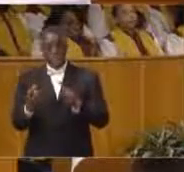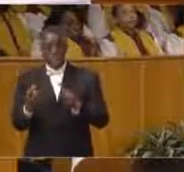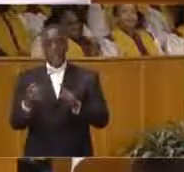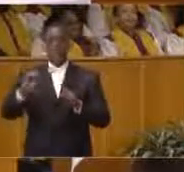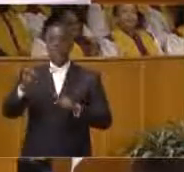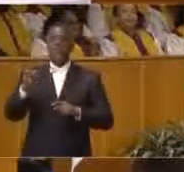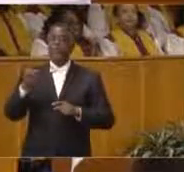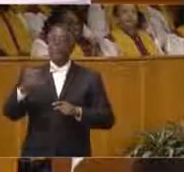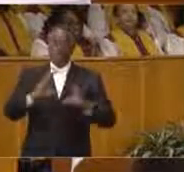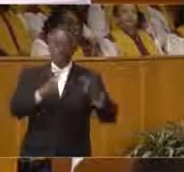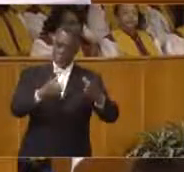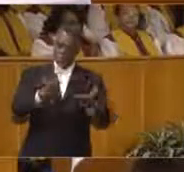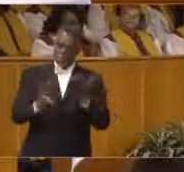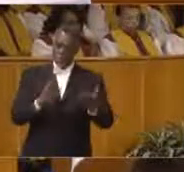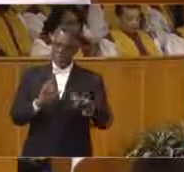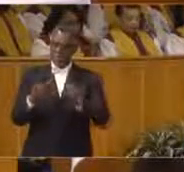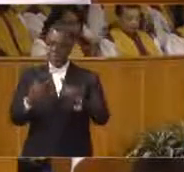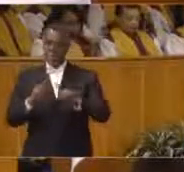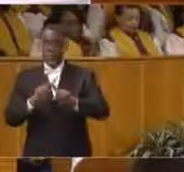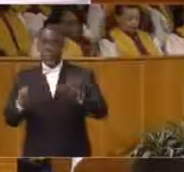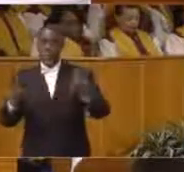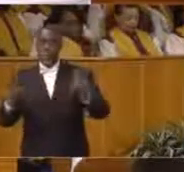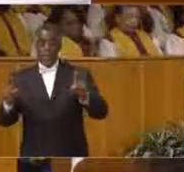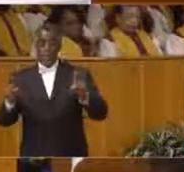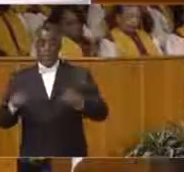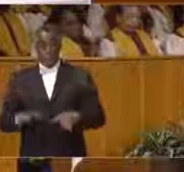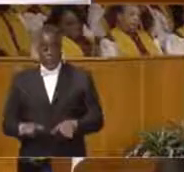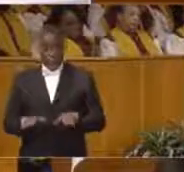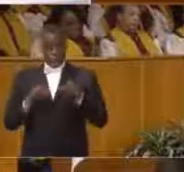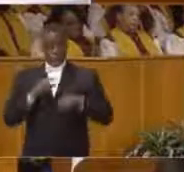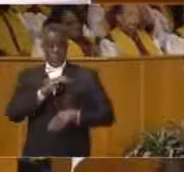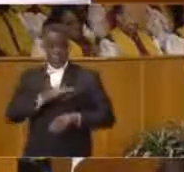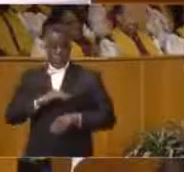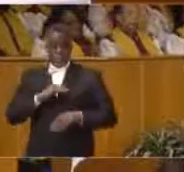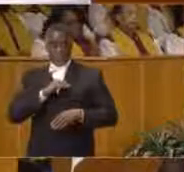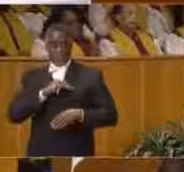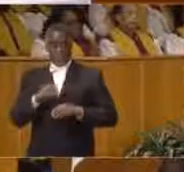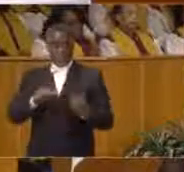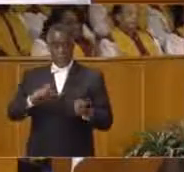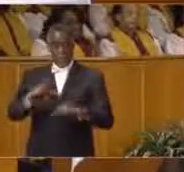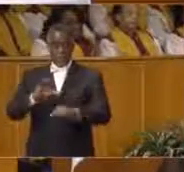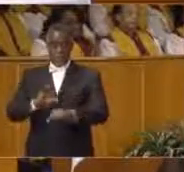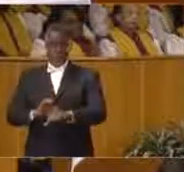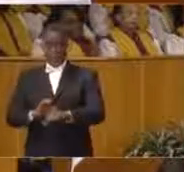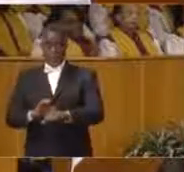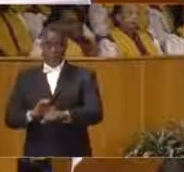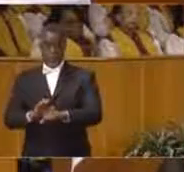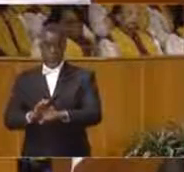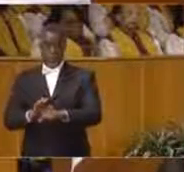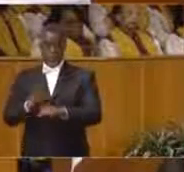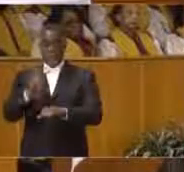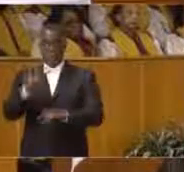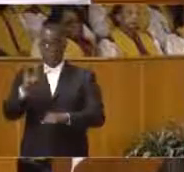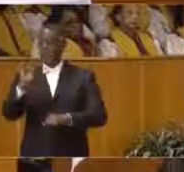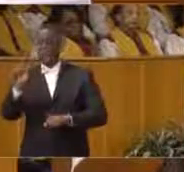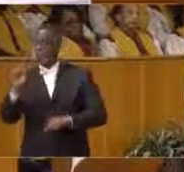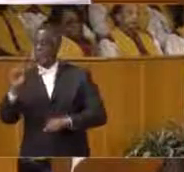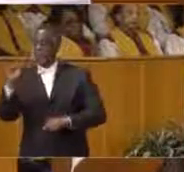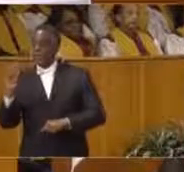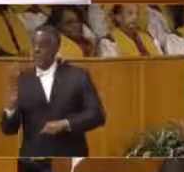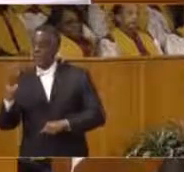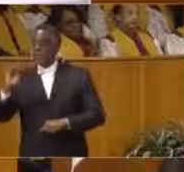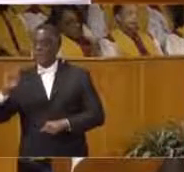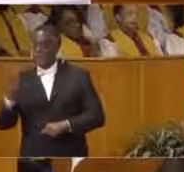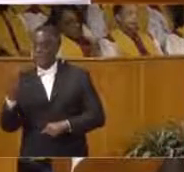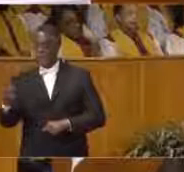different. But if you went to Lilydale Progressive Missionary Baptist Church on 10706 South Michigan Avenue on the